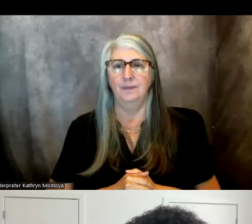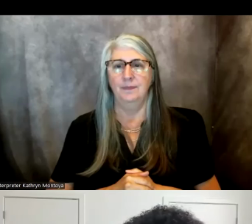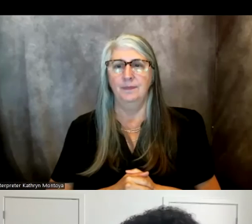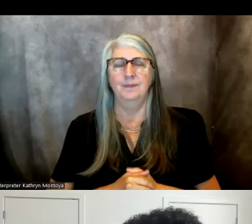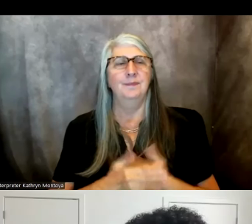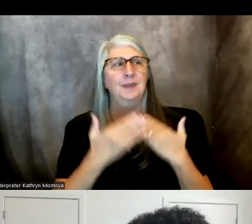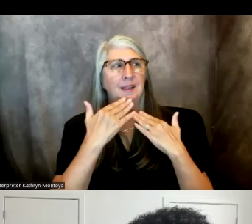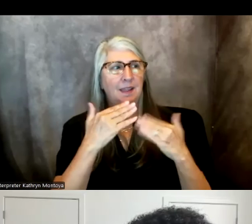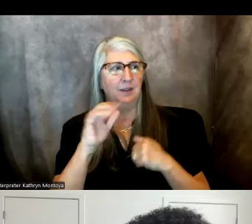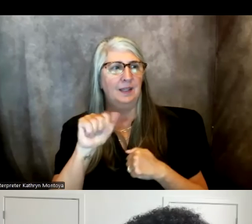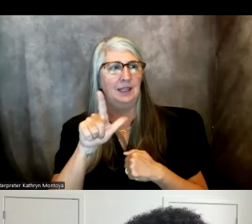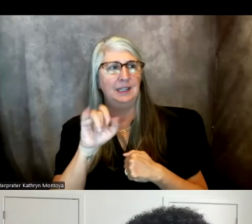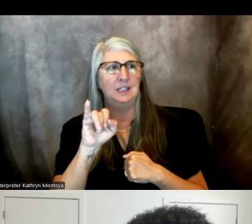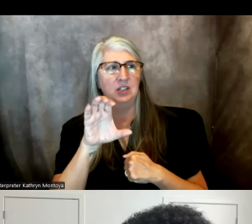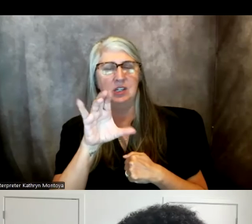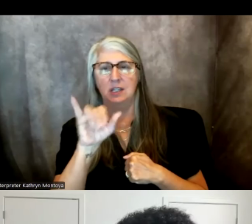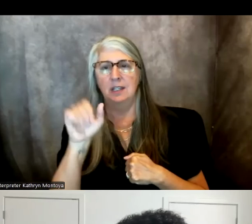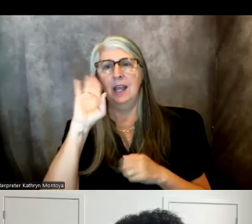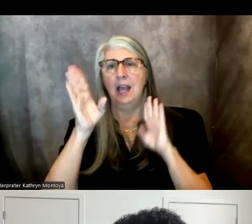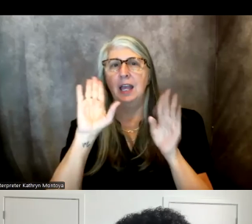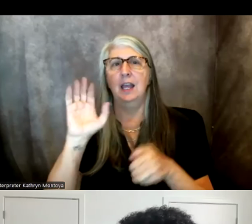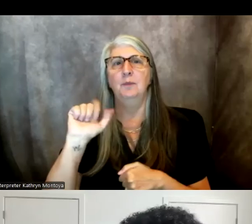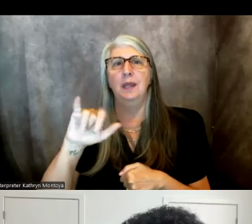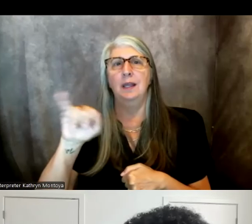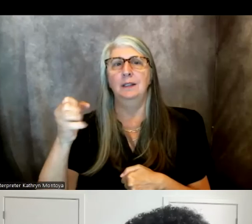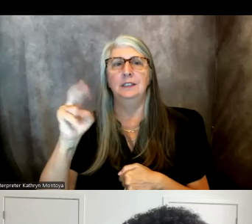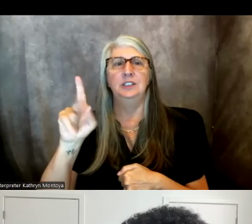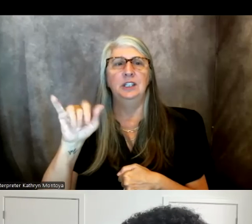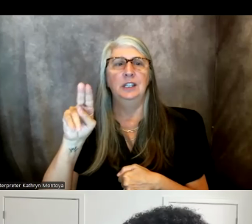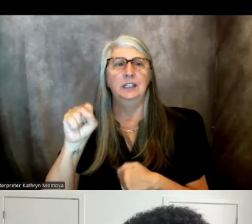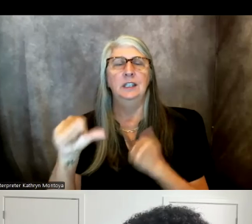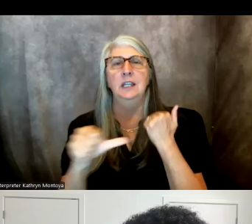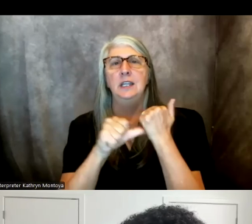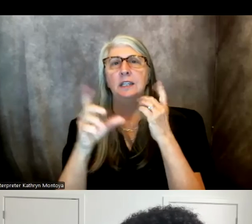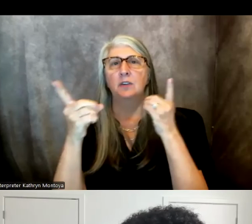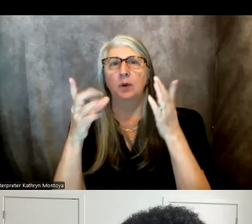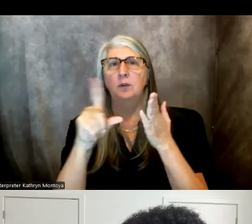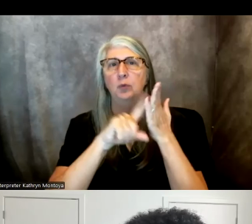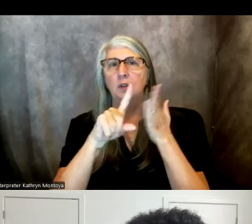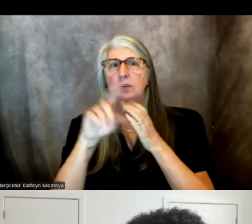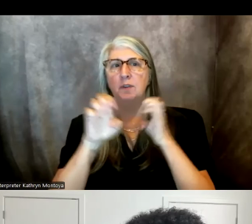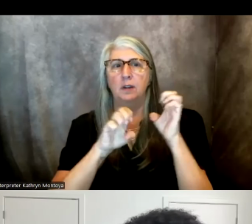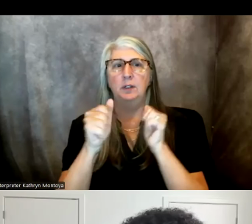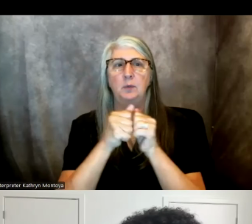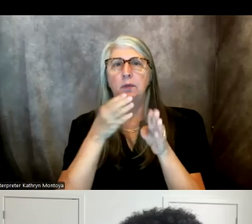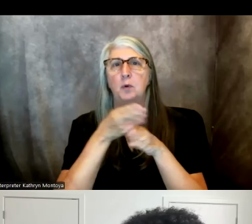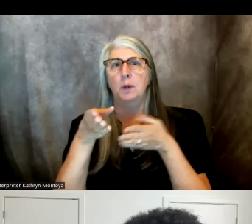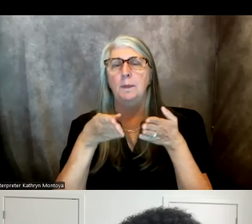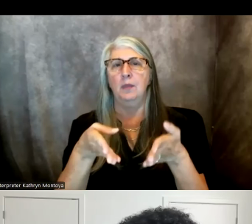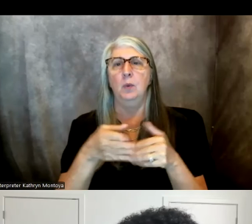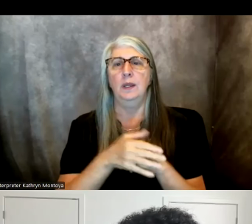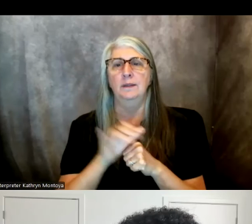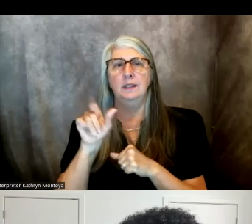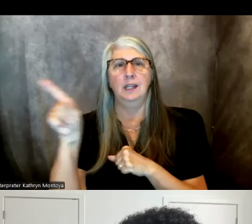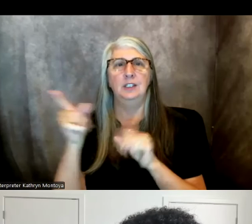Thank you, Alicia. Hi, everyone. I'm Cal Jenkins, Assistant Director of Research and Evaluation with Clear Pathways. And like Alicia mentioned, I'm going to